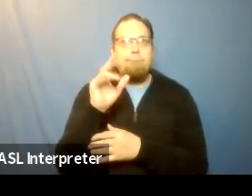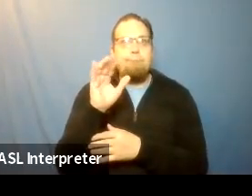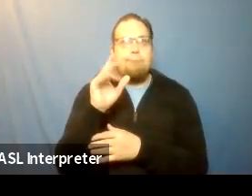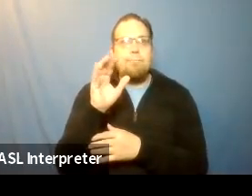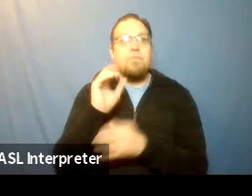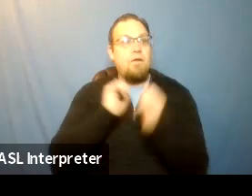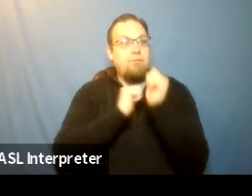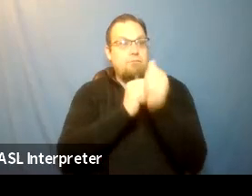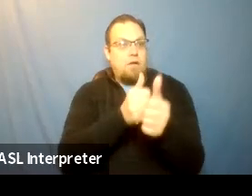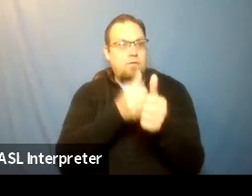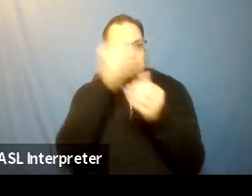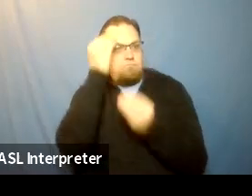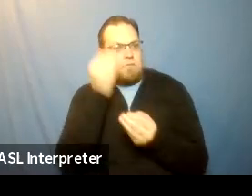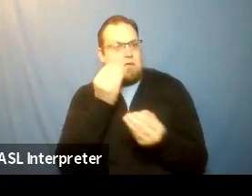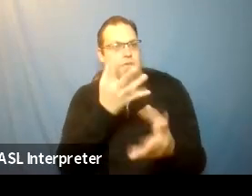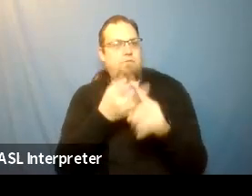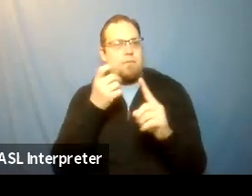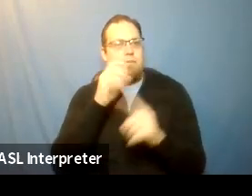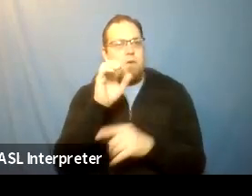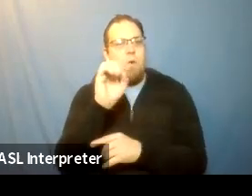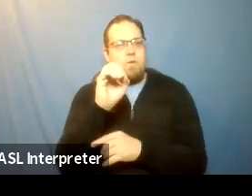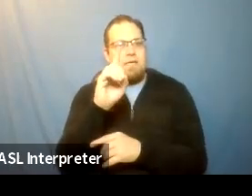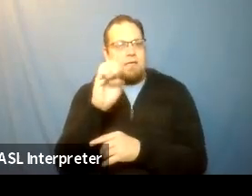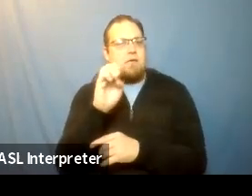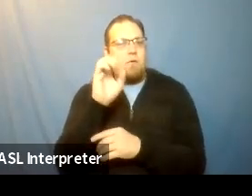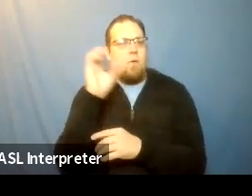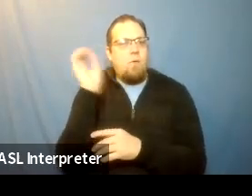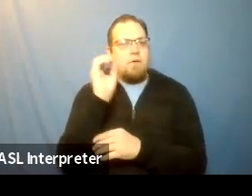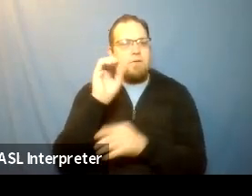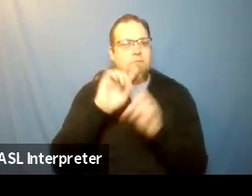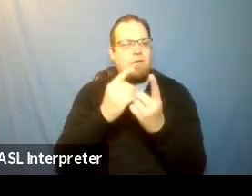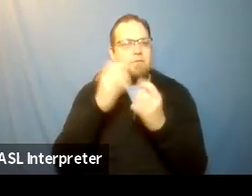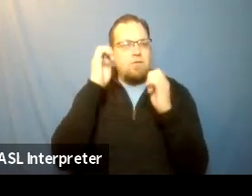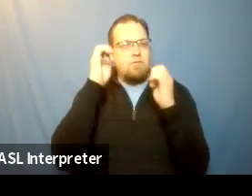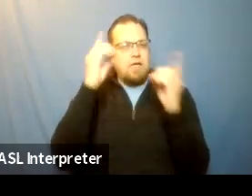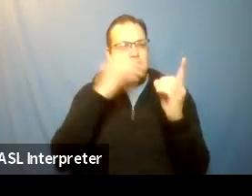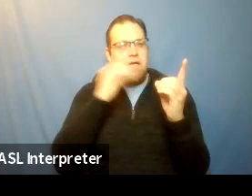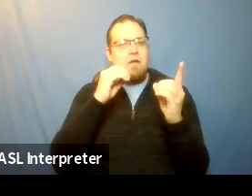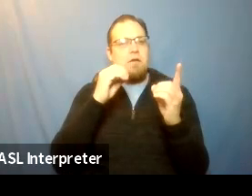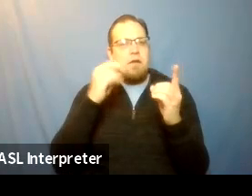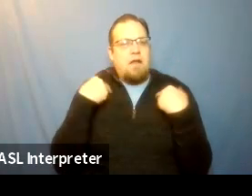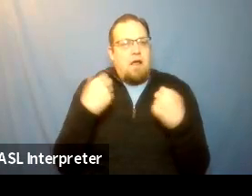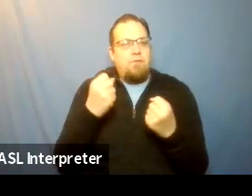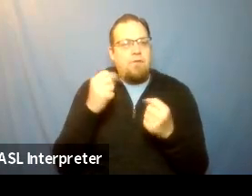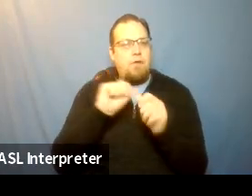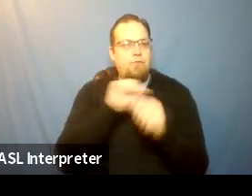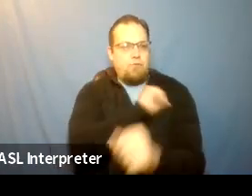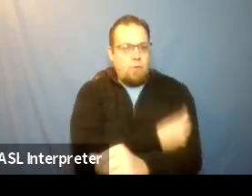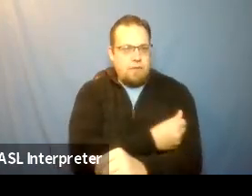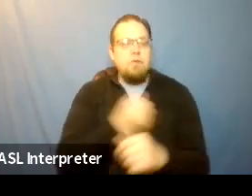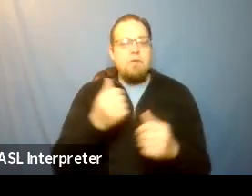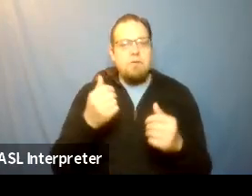abide by the guidance from the Oregon Department of Education and the Oregon Health Authority. So our number one goal is to continue to